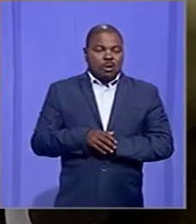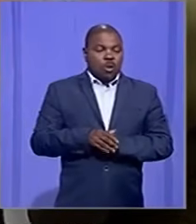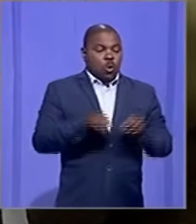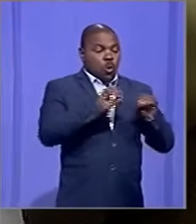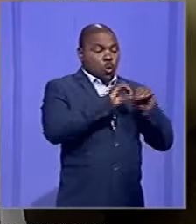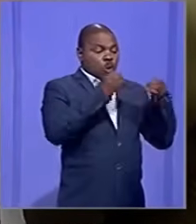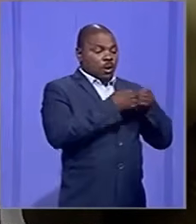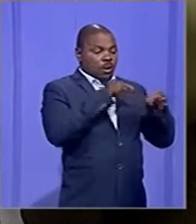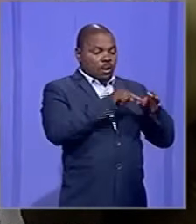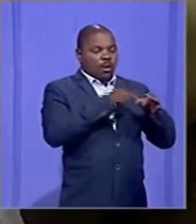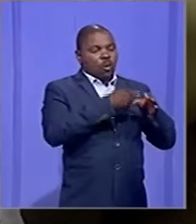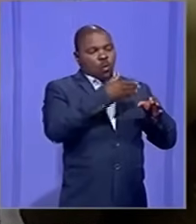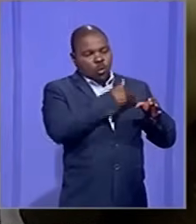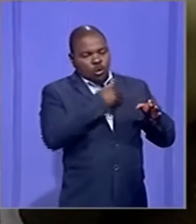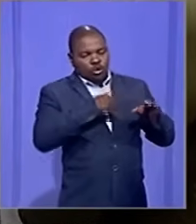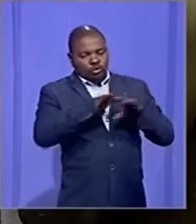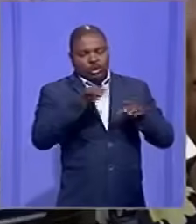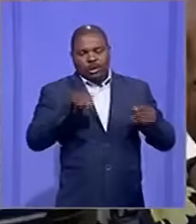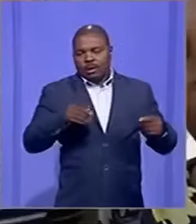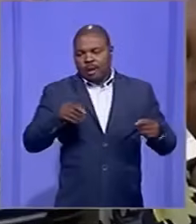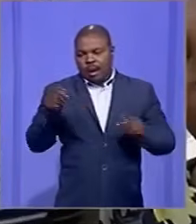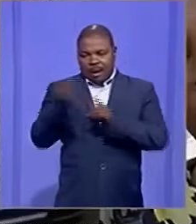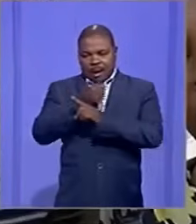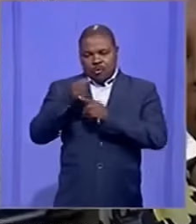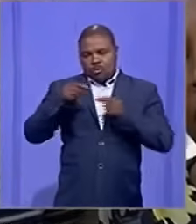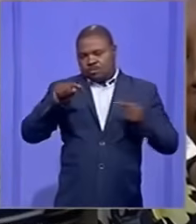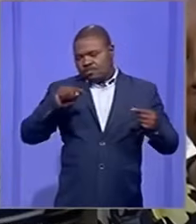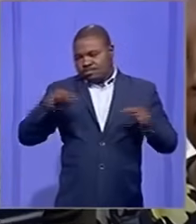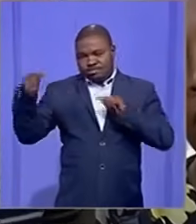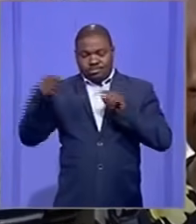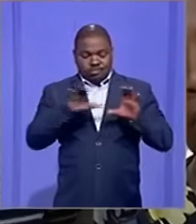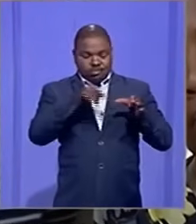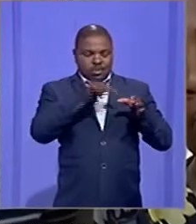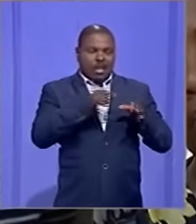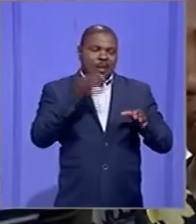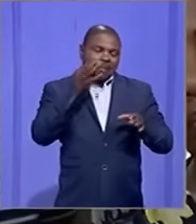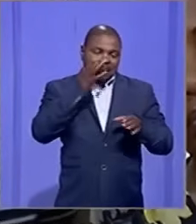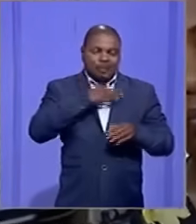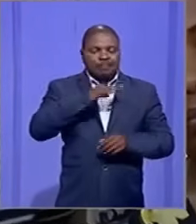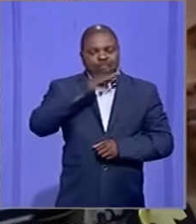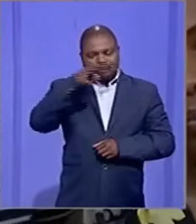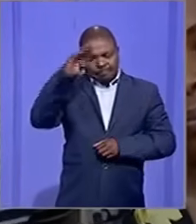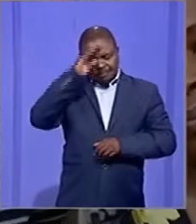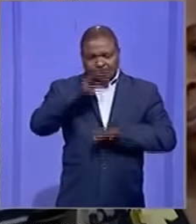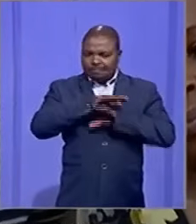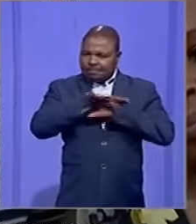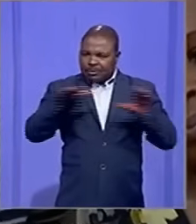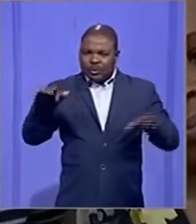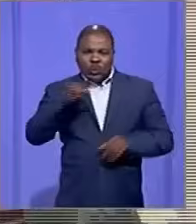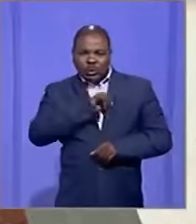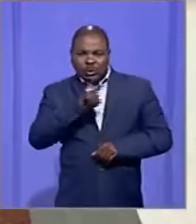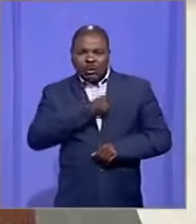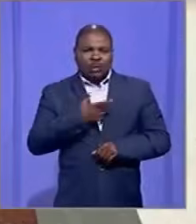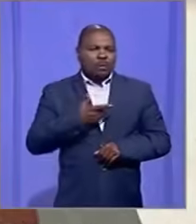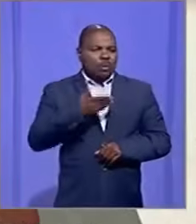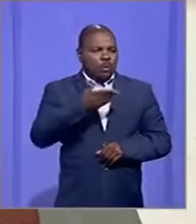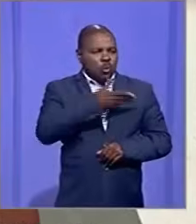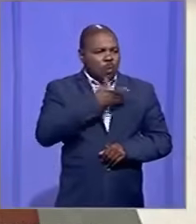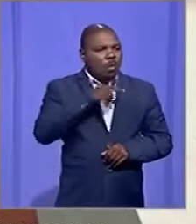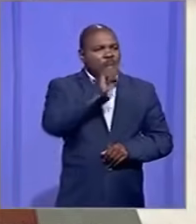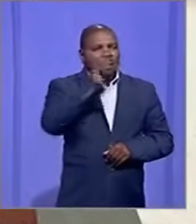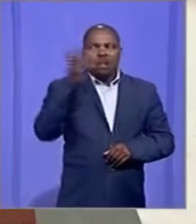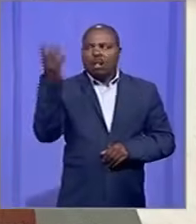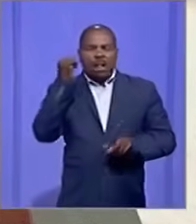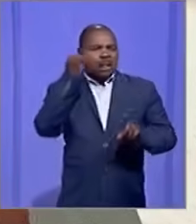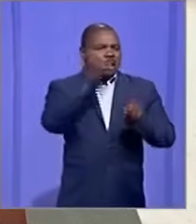tlhekefetso ya basadi le bana e neng e eme ka maoto e re ho lekane ka diketso tse soto tsa ho bolawa ha